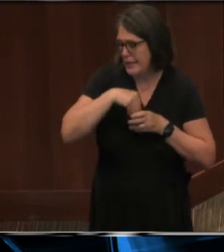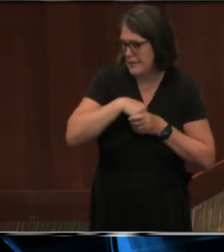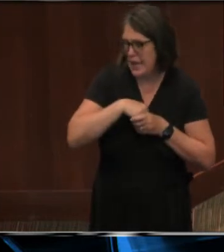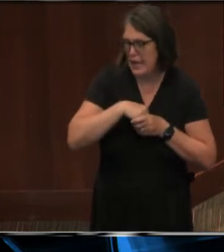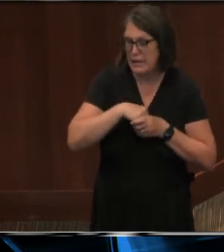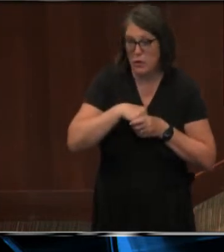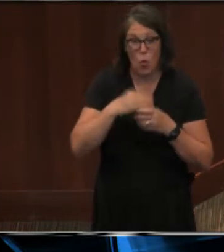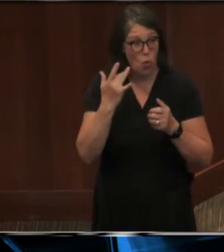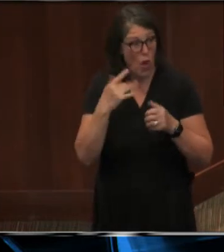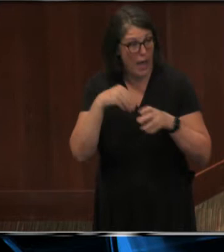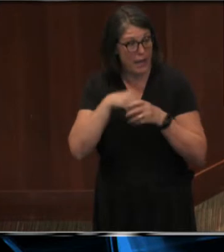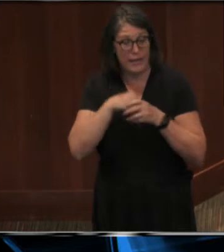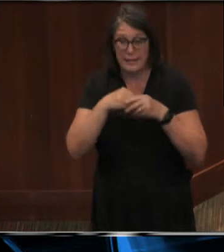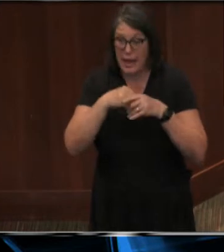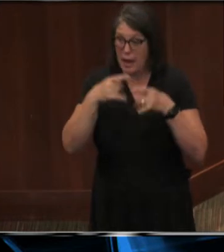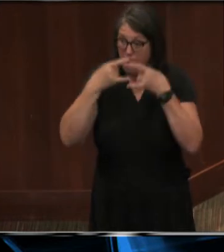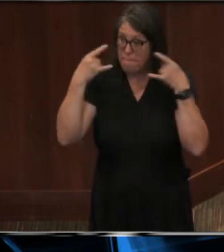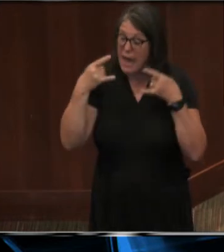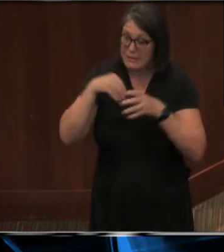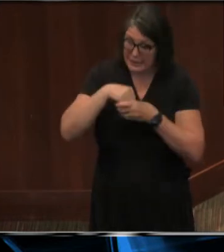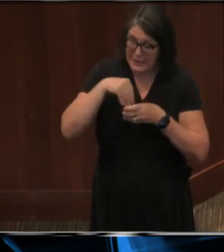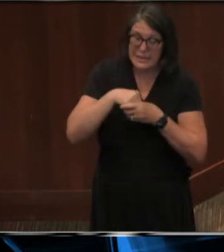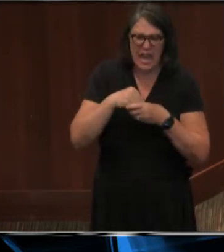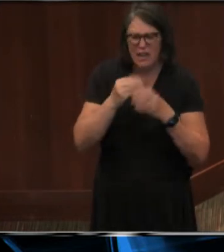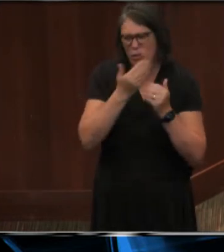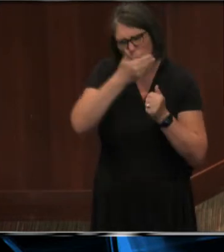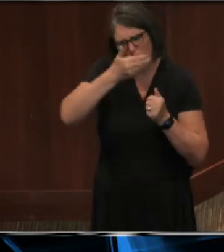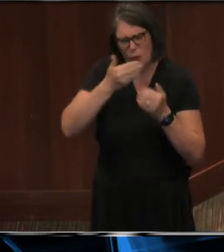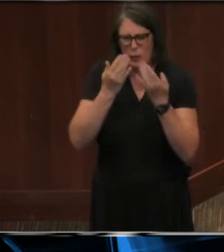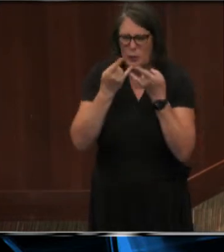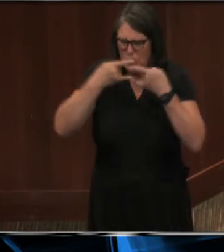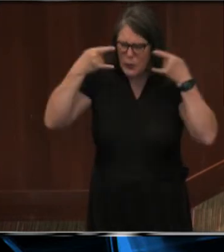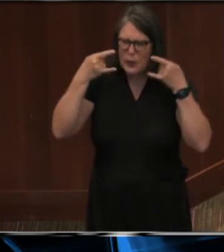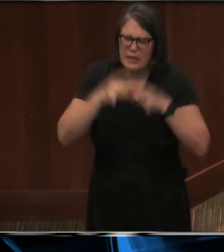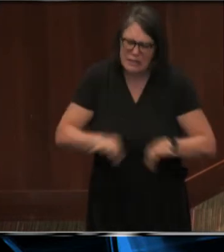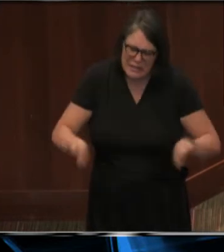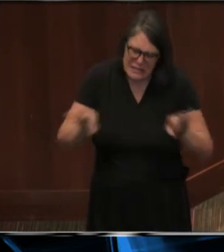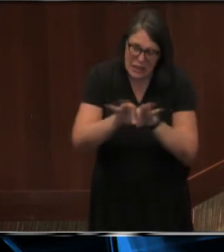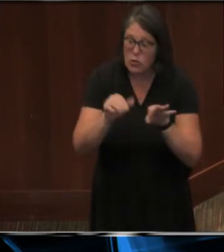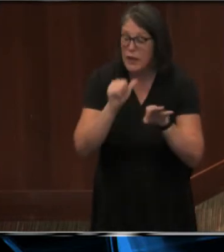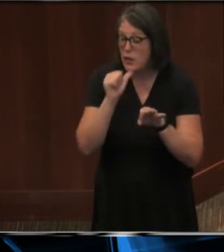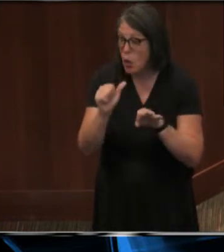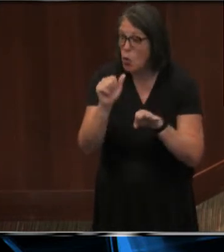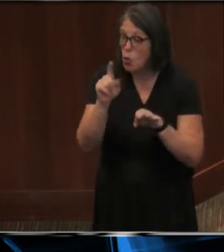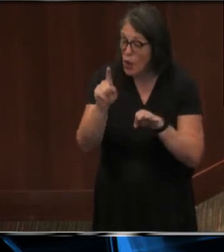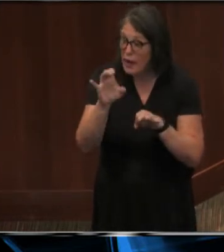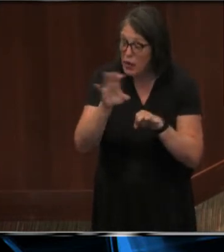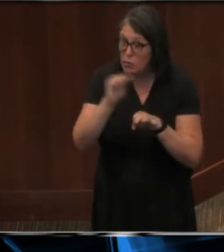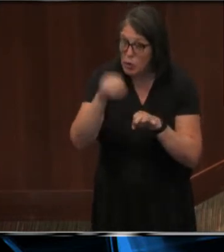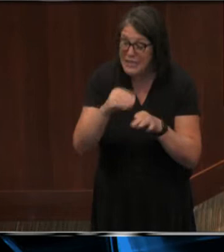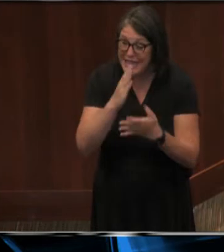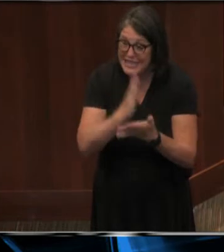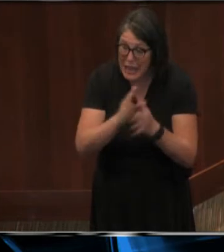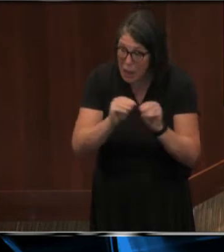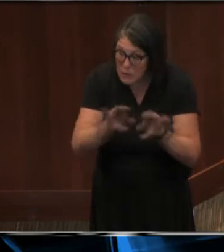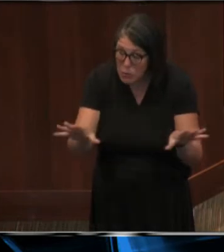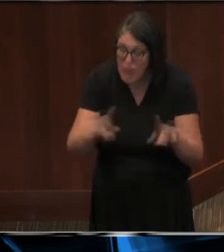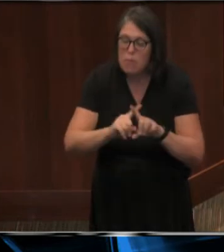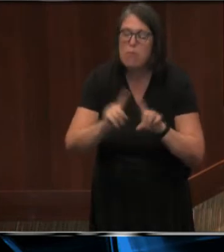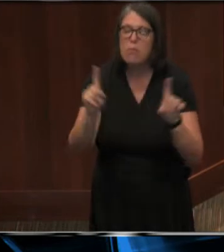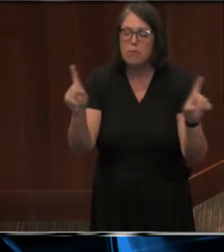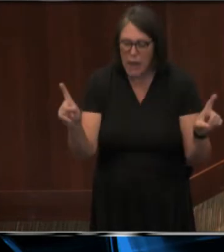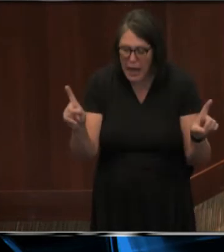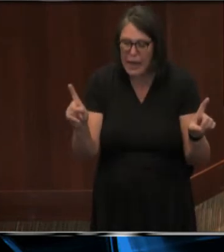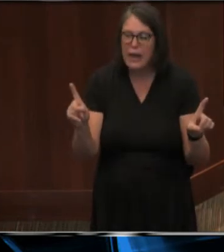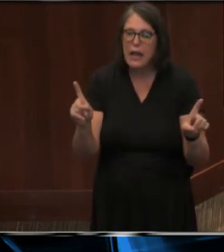our masks inside, and those face coverings are essential. They don't 100% stop the spread, and however,